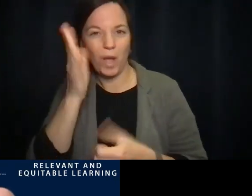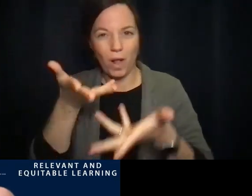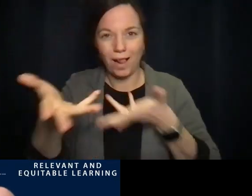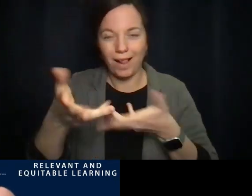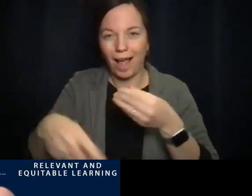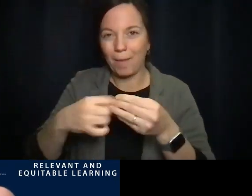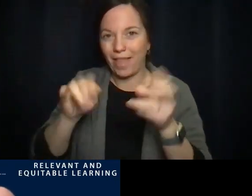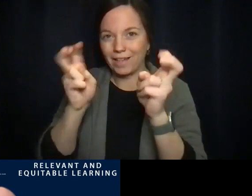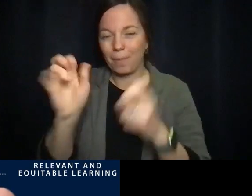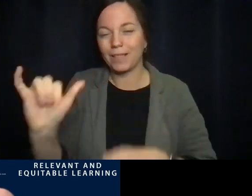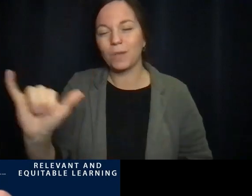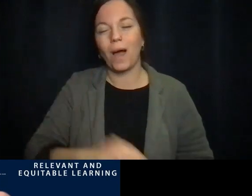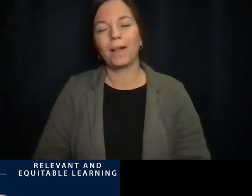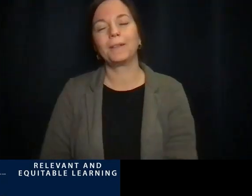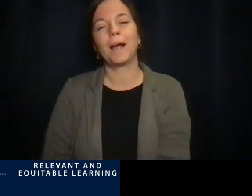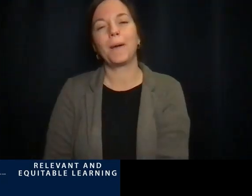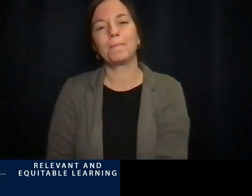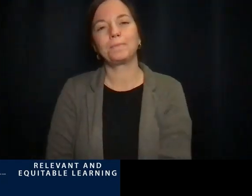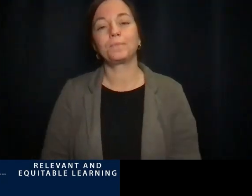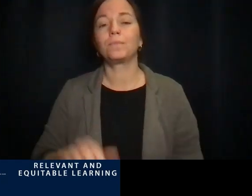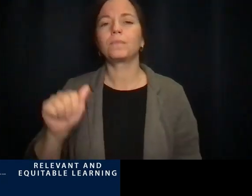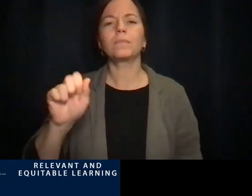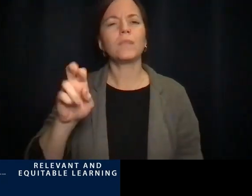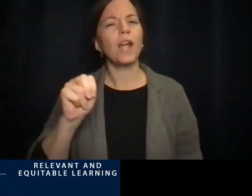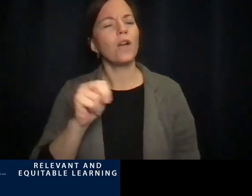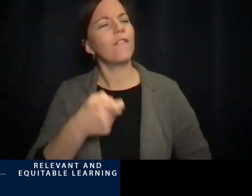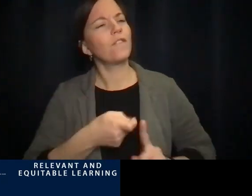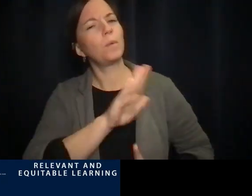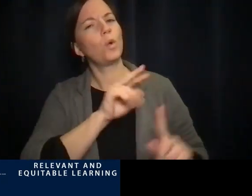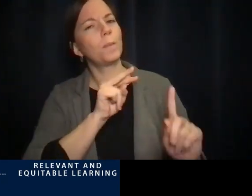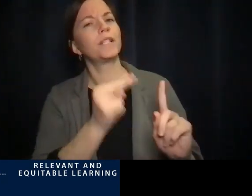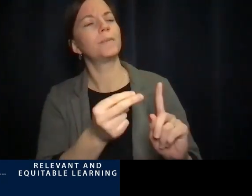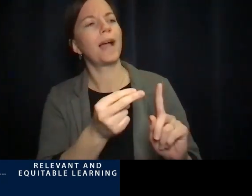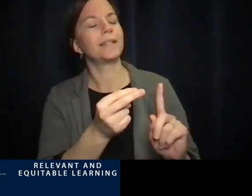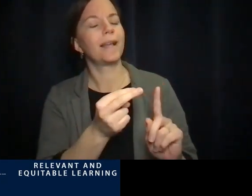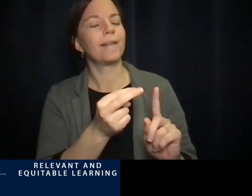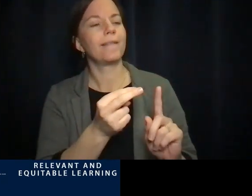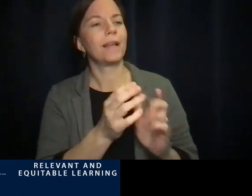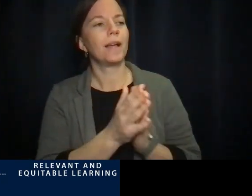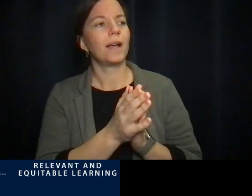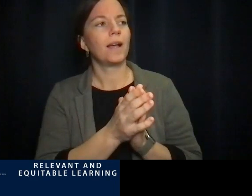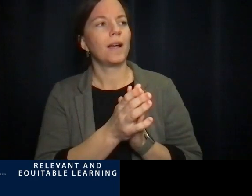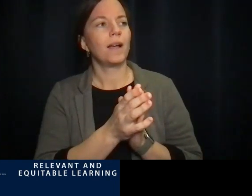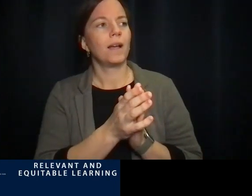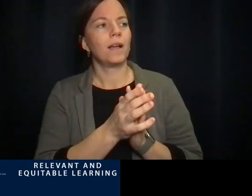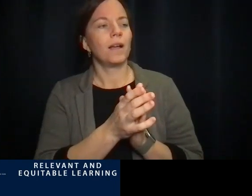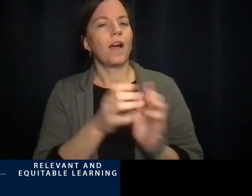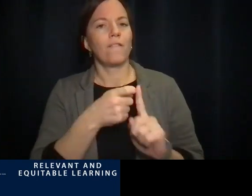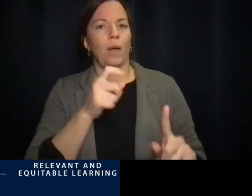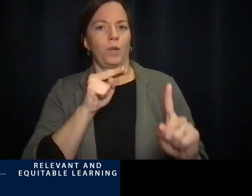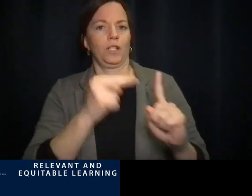that topic as well. Aeron, from your perspective, from the perspective